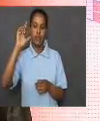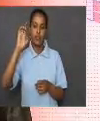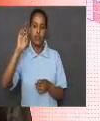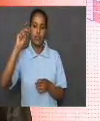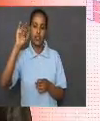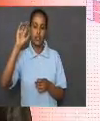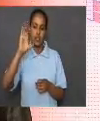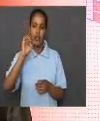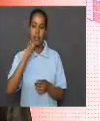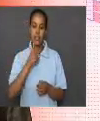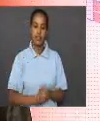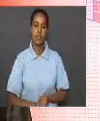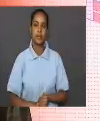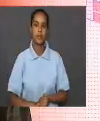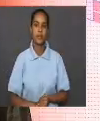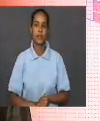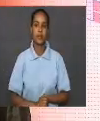acids.